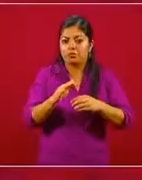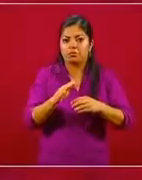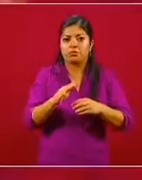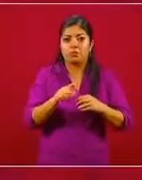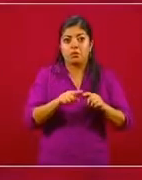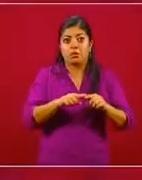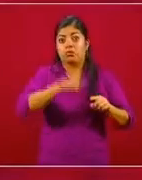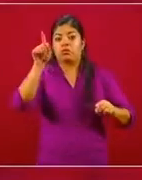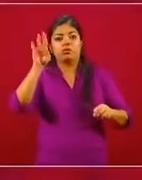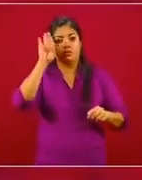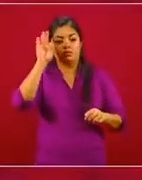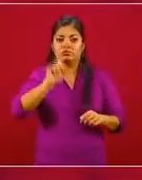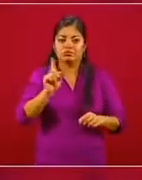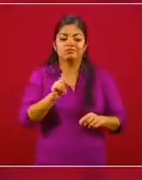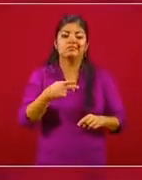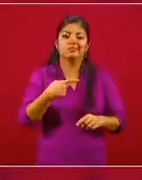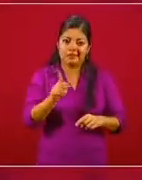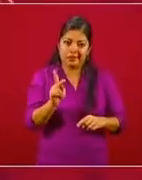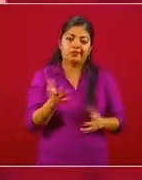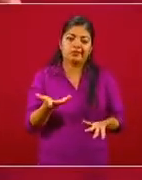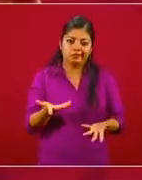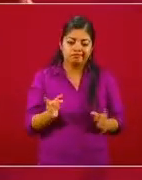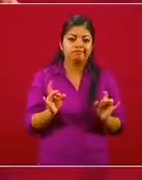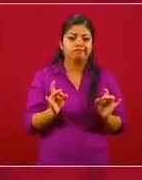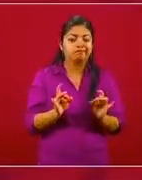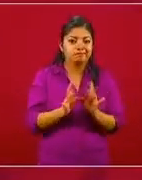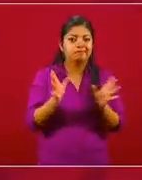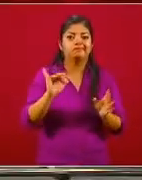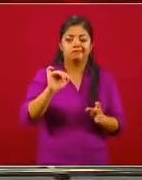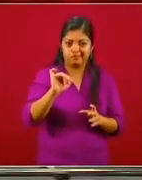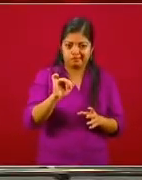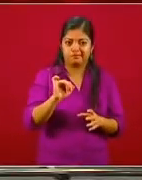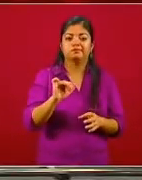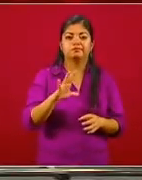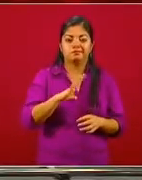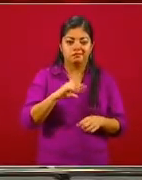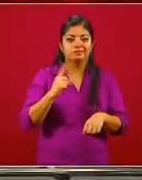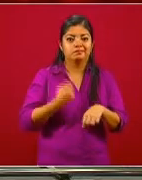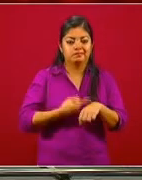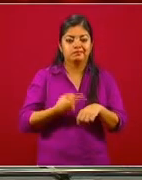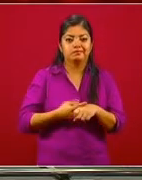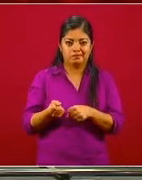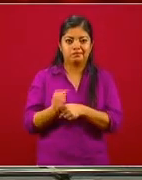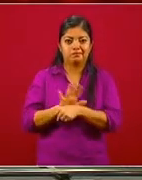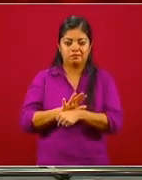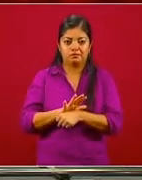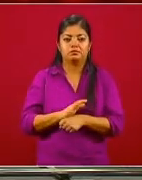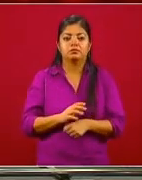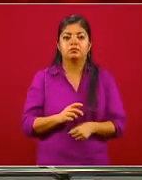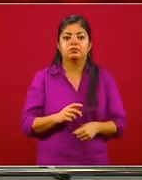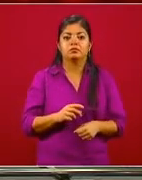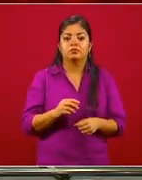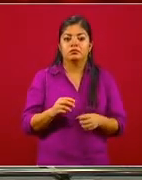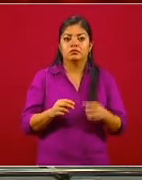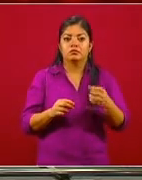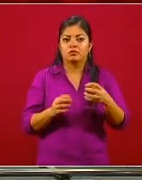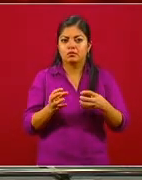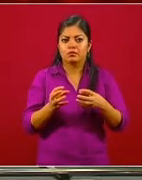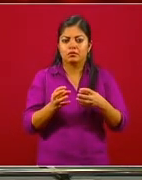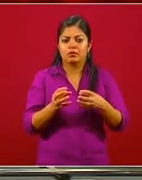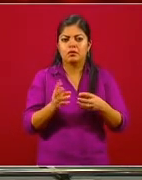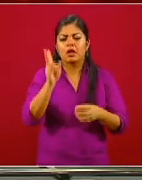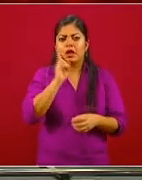number of new confirmed cases in the Mexico City area for the past few days, meaning we are